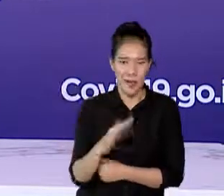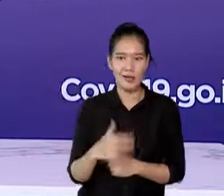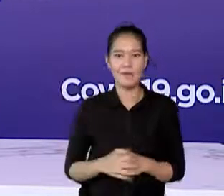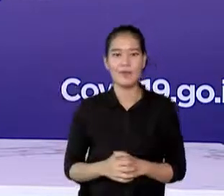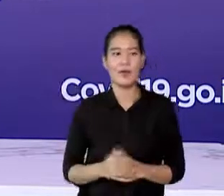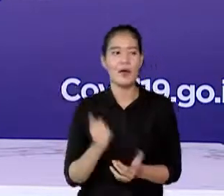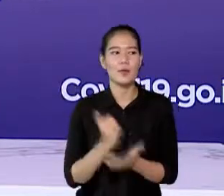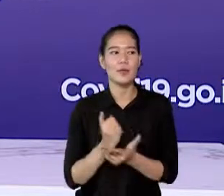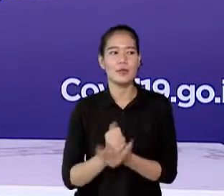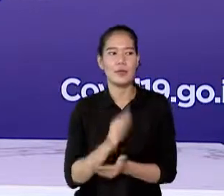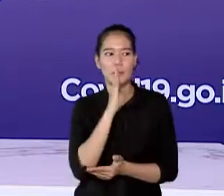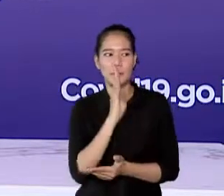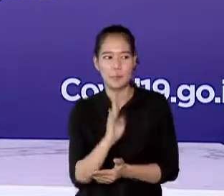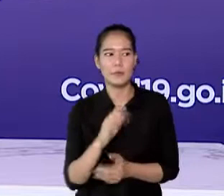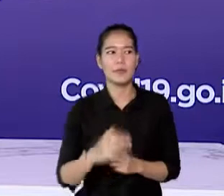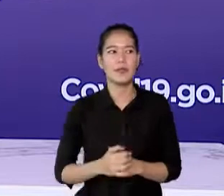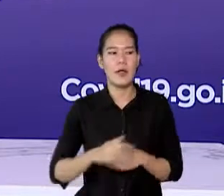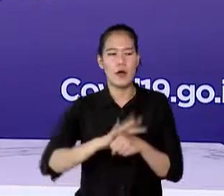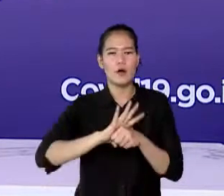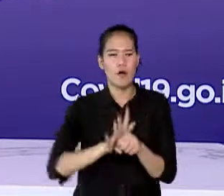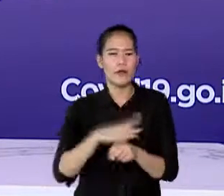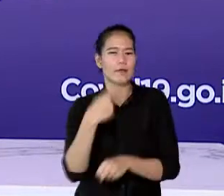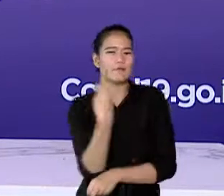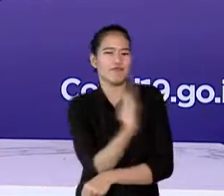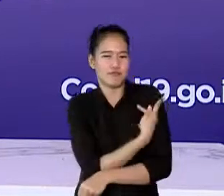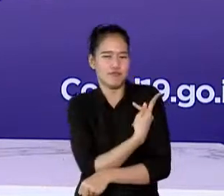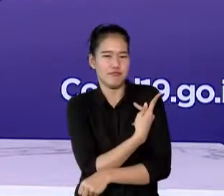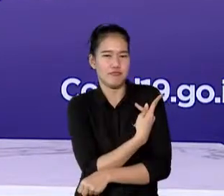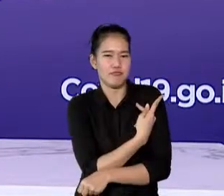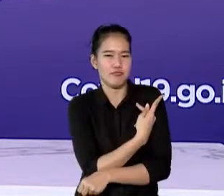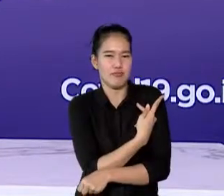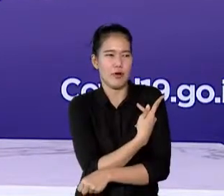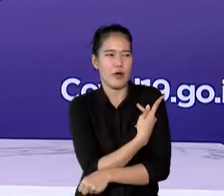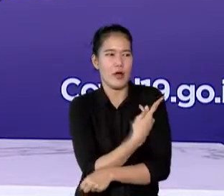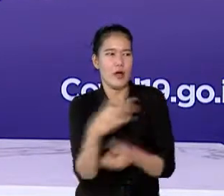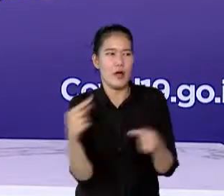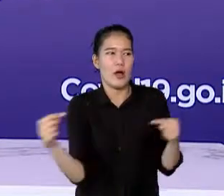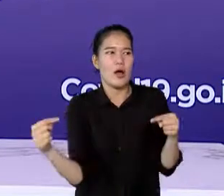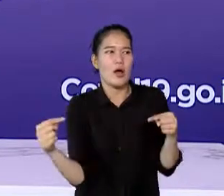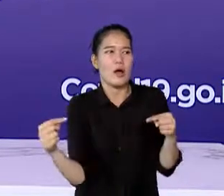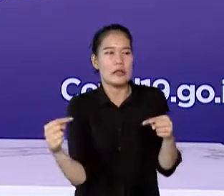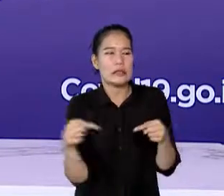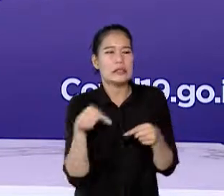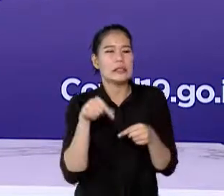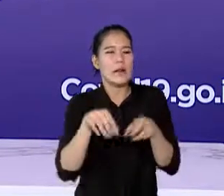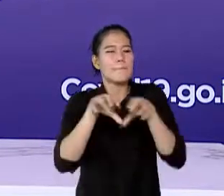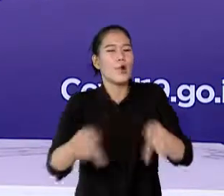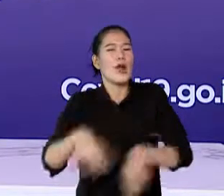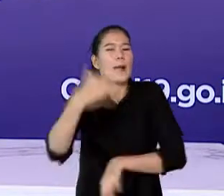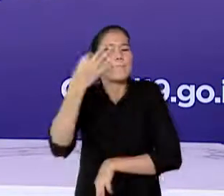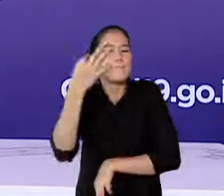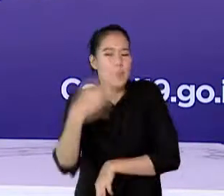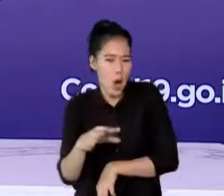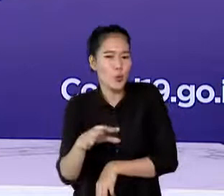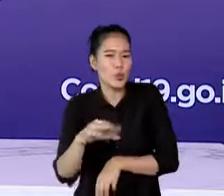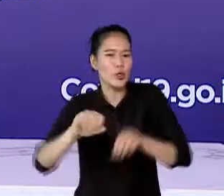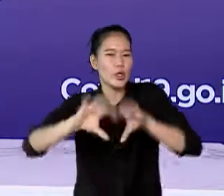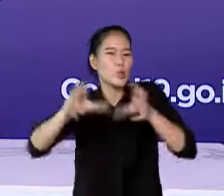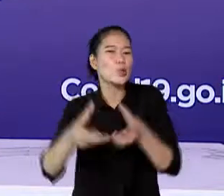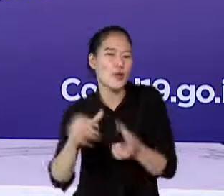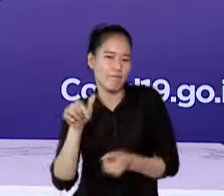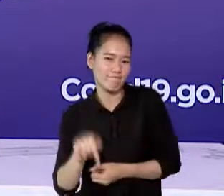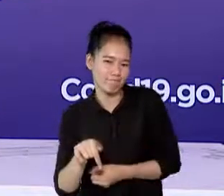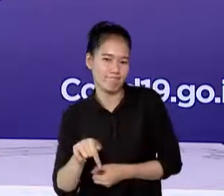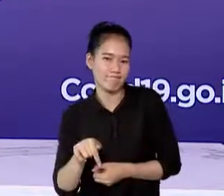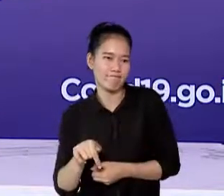In principle, the COVID-19 vaccines is a relatively new biological products in the world